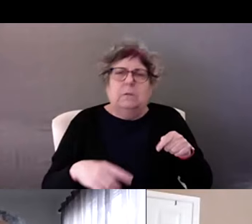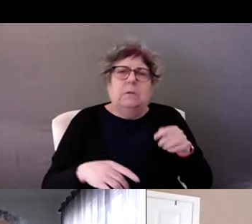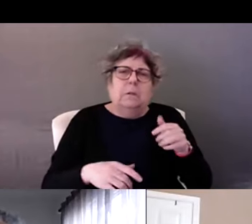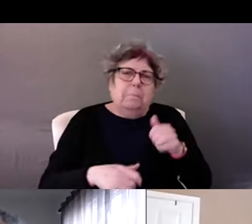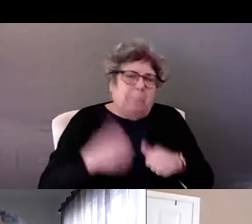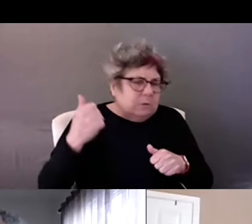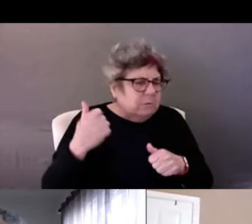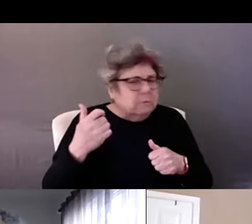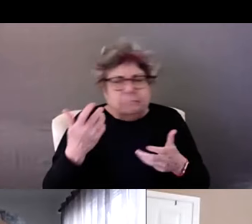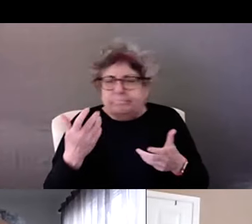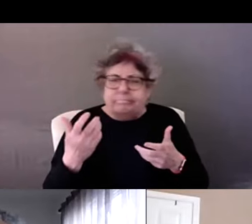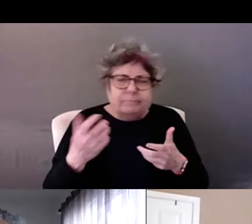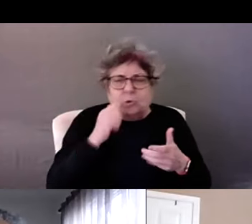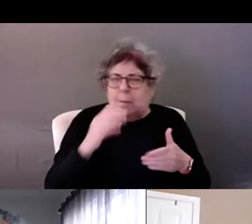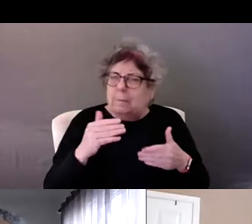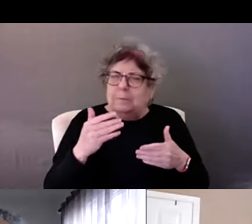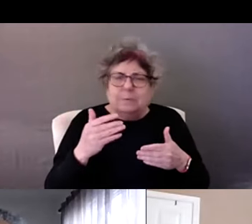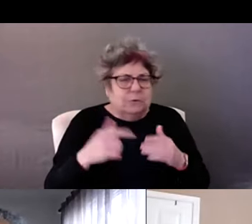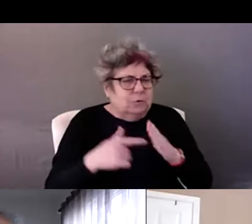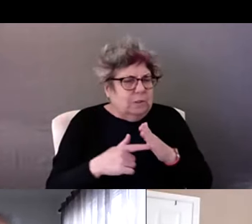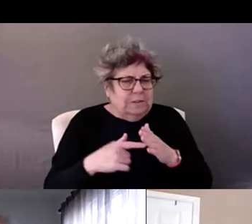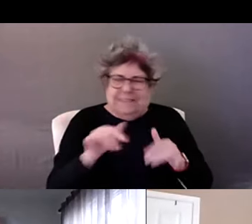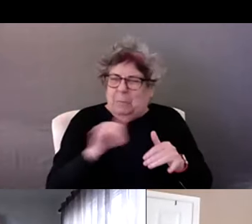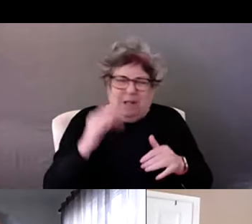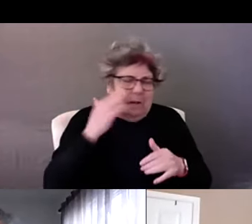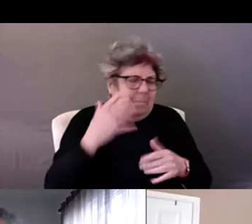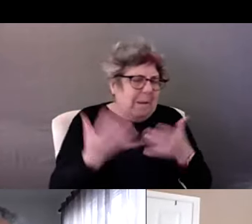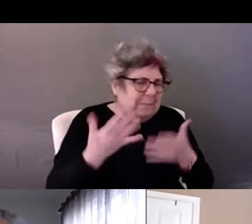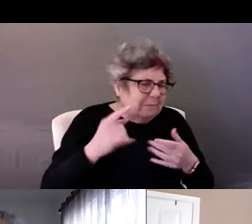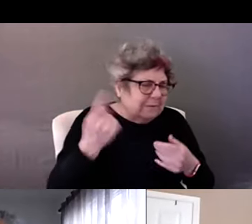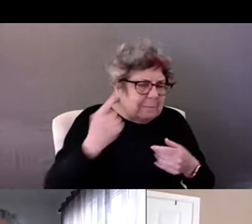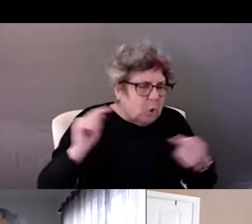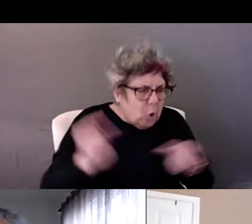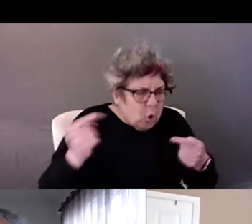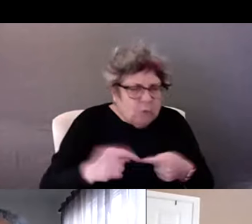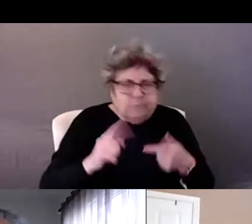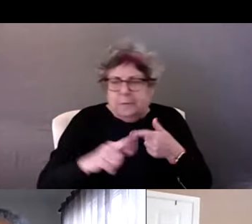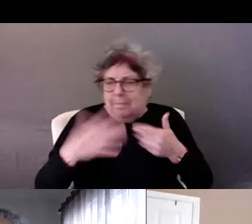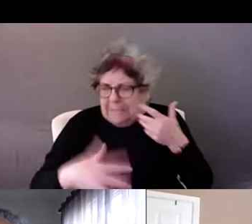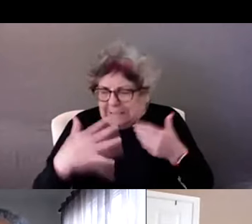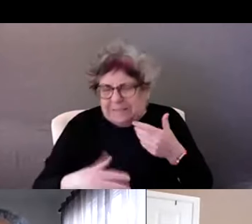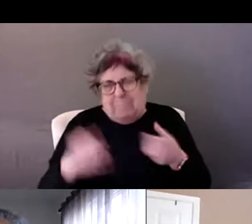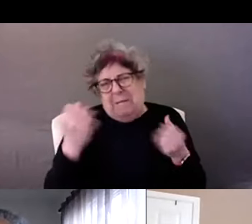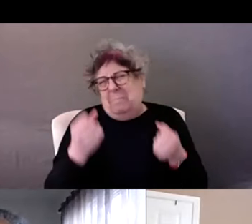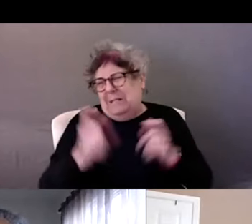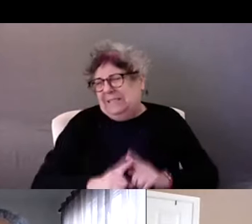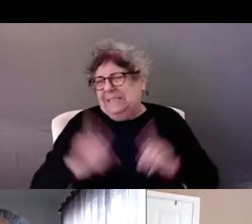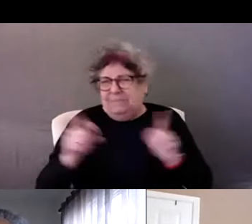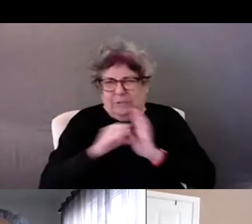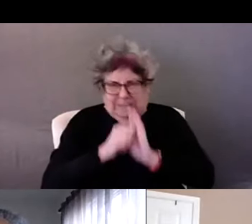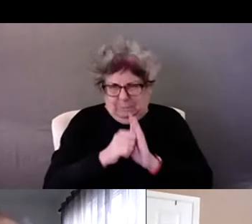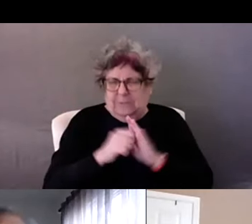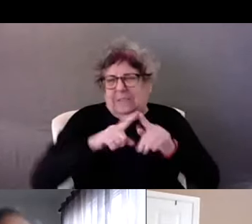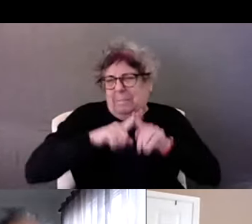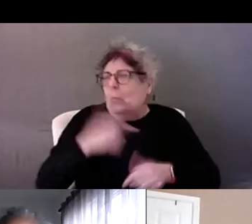there's maybe something bleeds that ought not should, a hoarse voice. You know, there are many, many symptoms of cancer depending on what kind of cancer you're talking